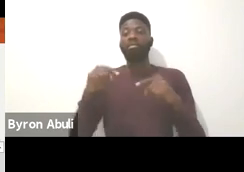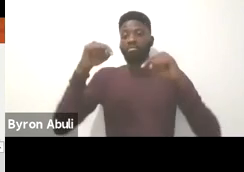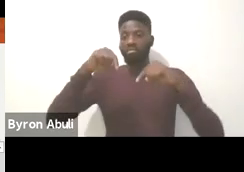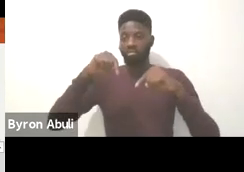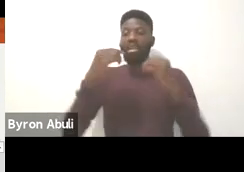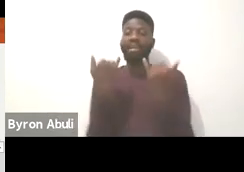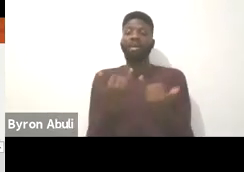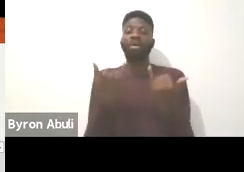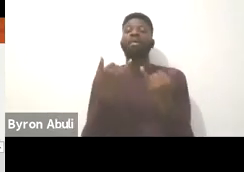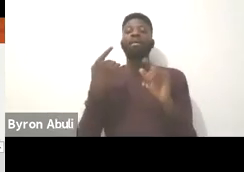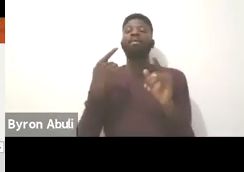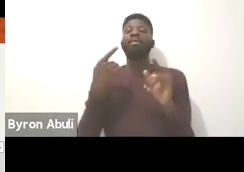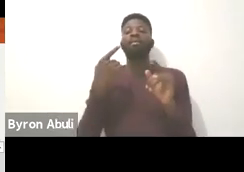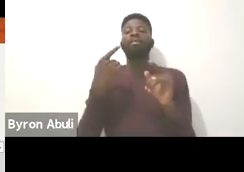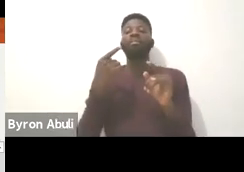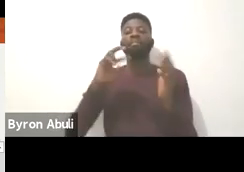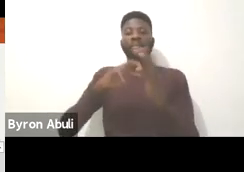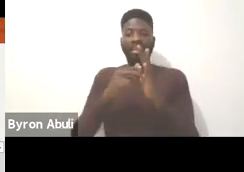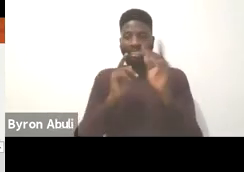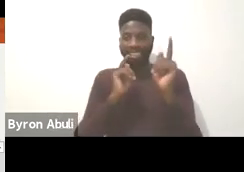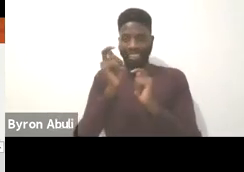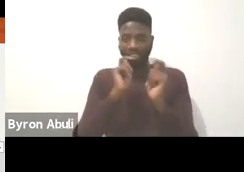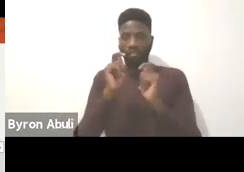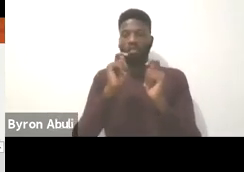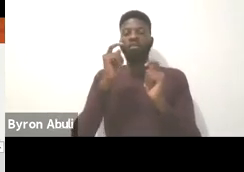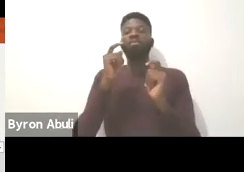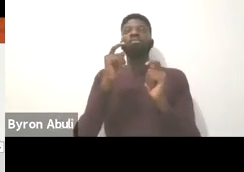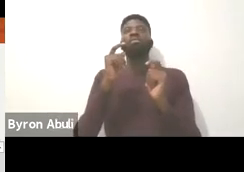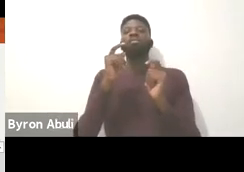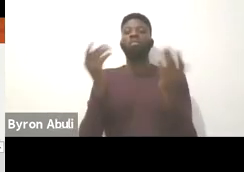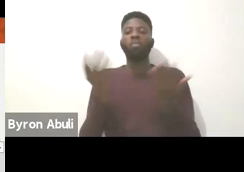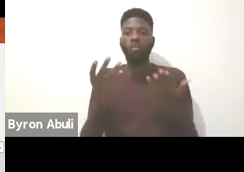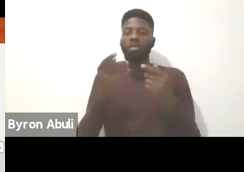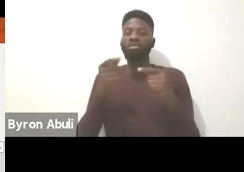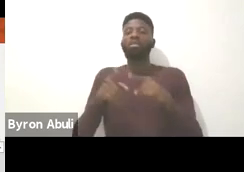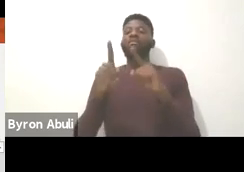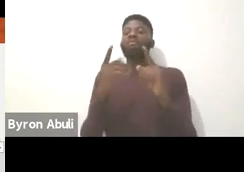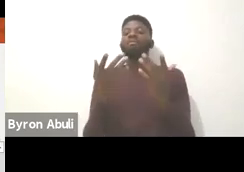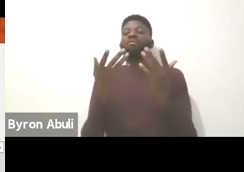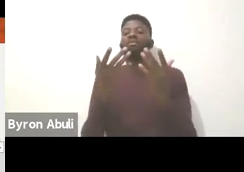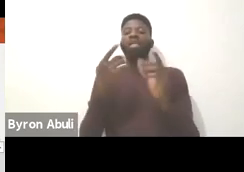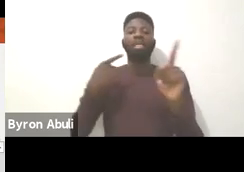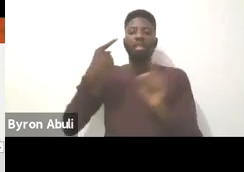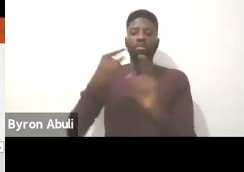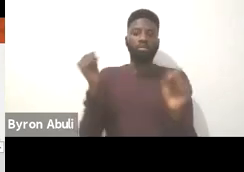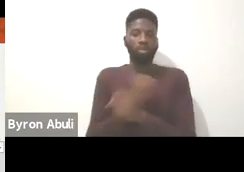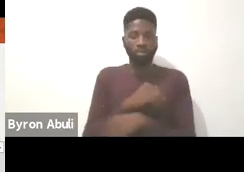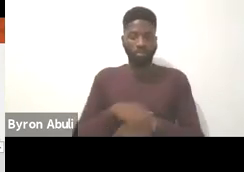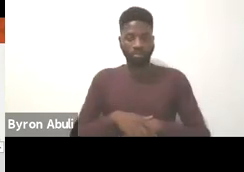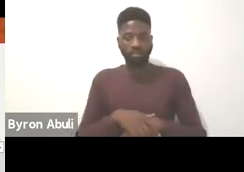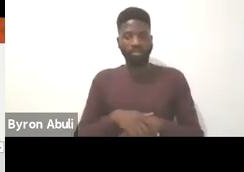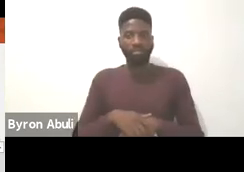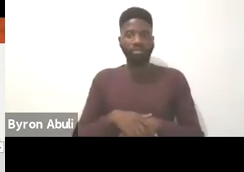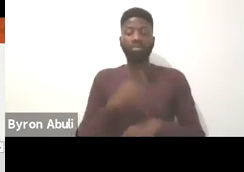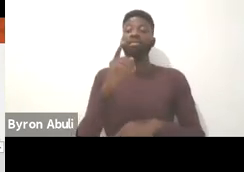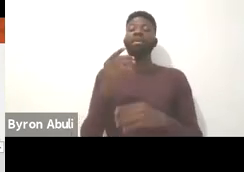we're just referring to the essence or that situation where you are looking towards getting a job. So it gives an employer an opportunity